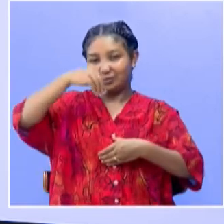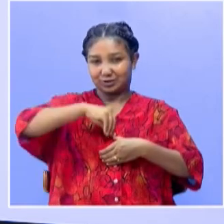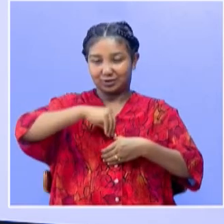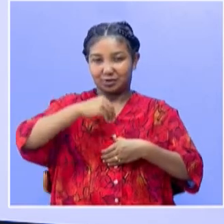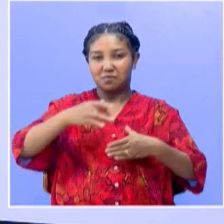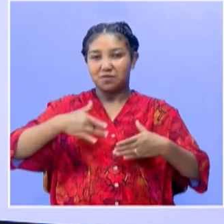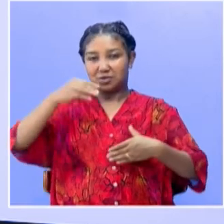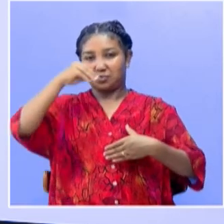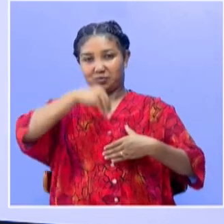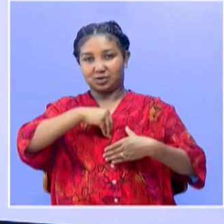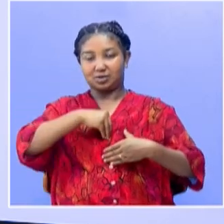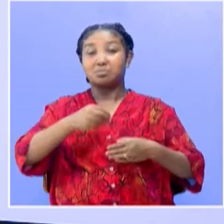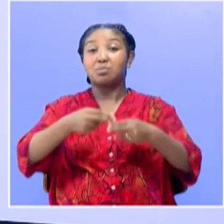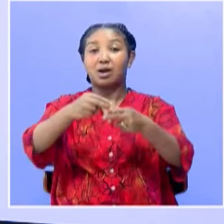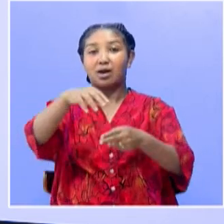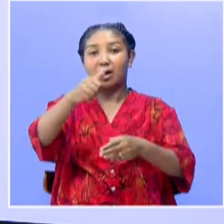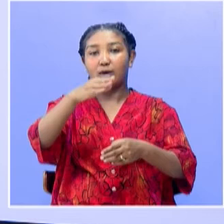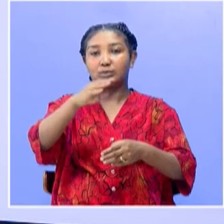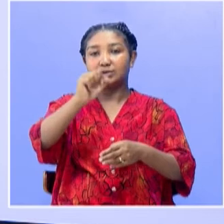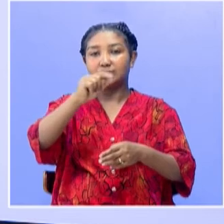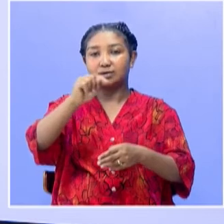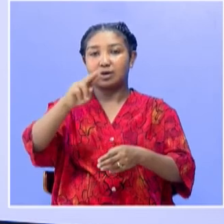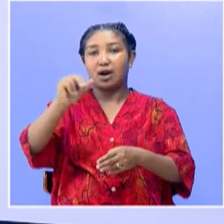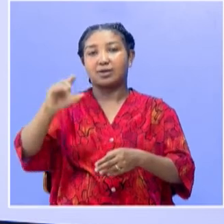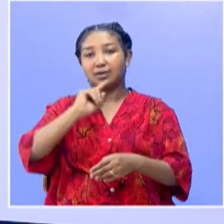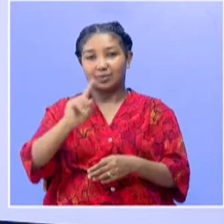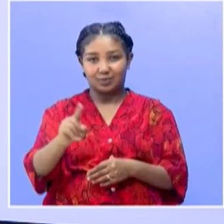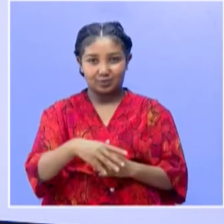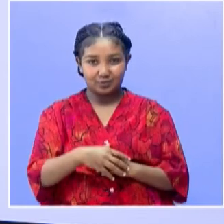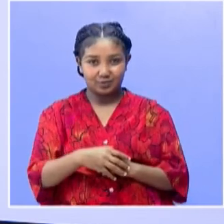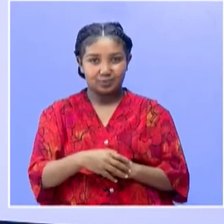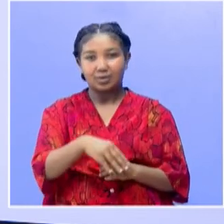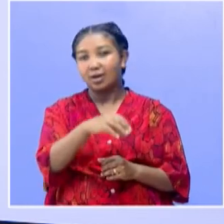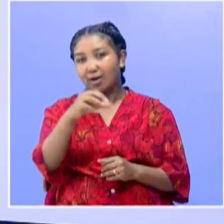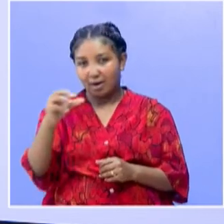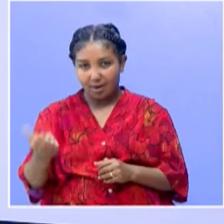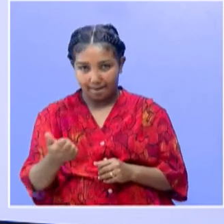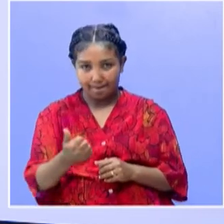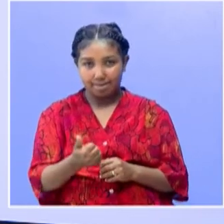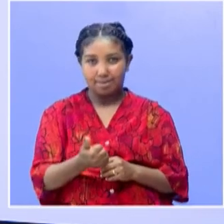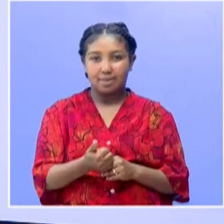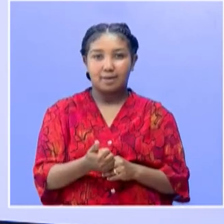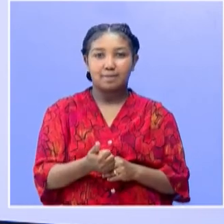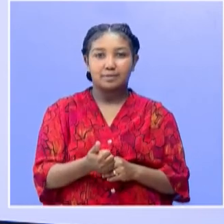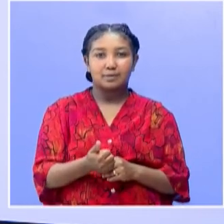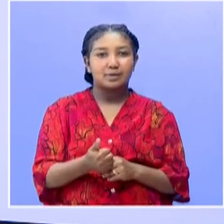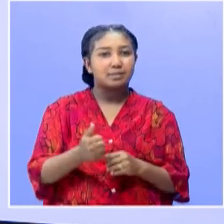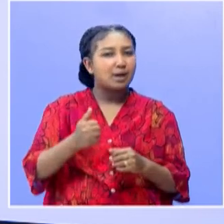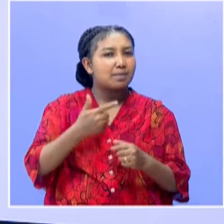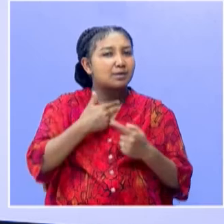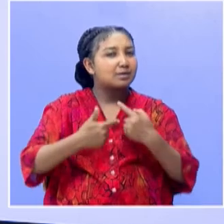we call it what? Abstract. Love is abstract. Yeah? What else? There is also another one.